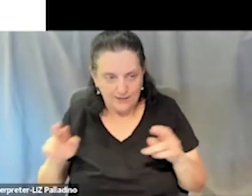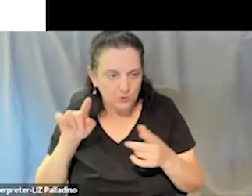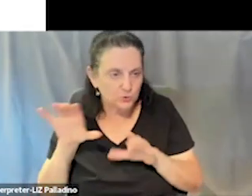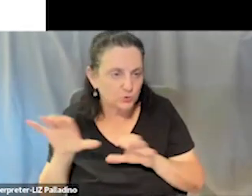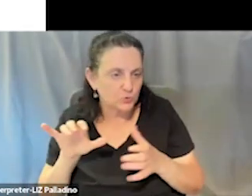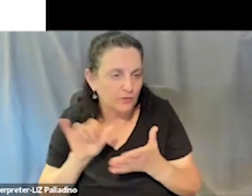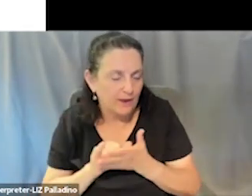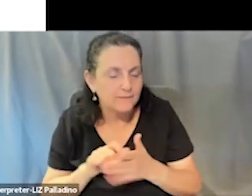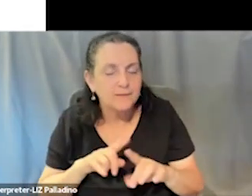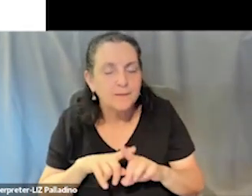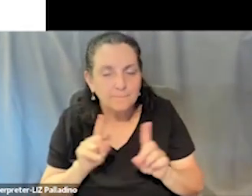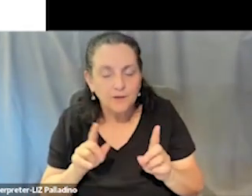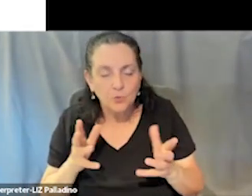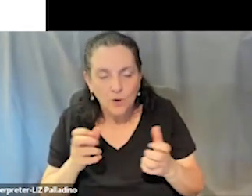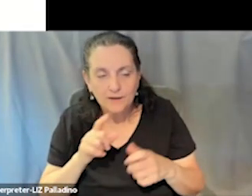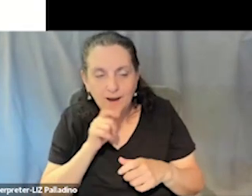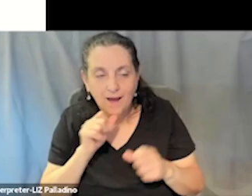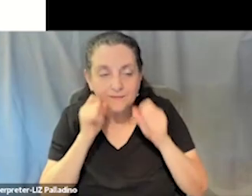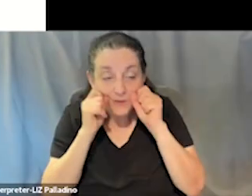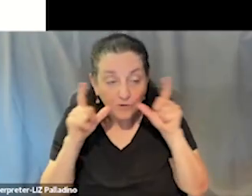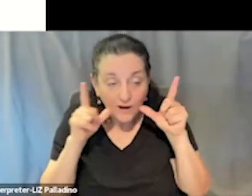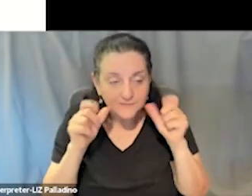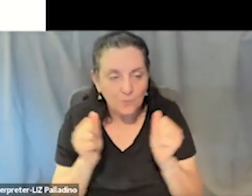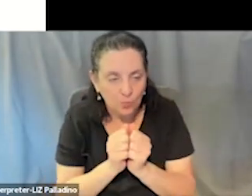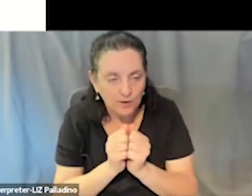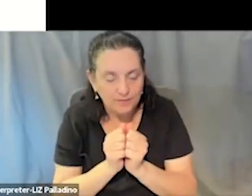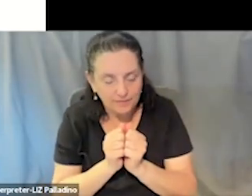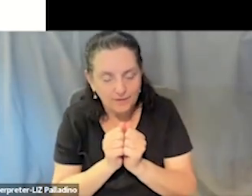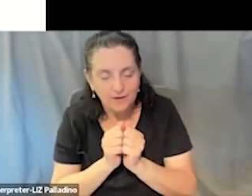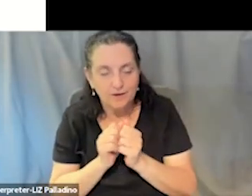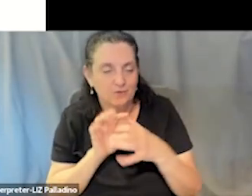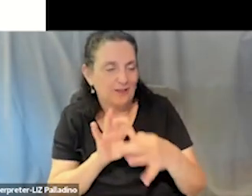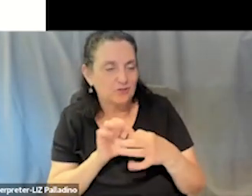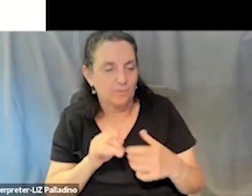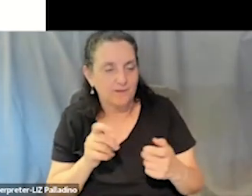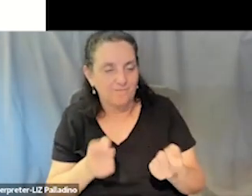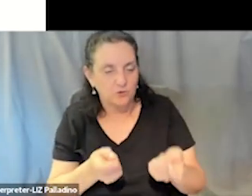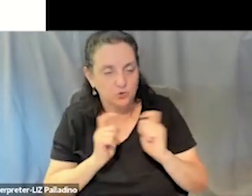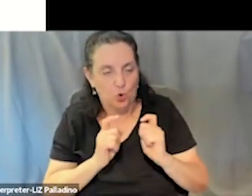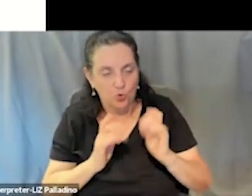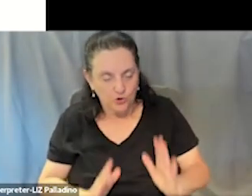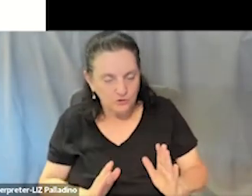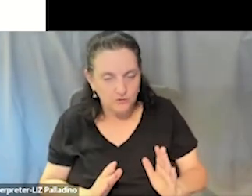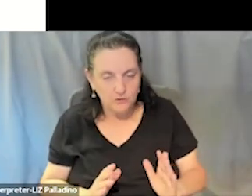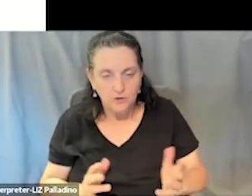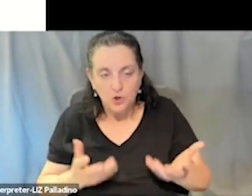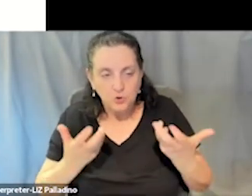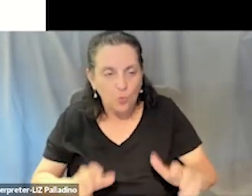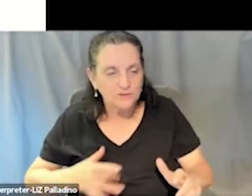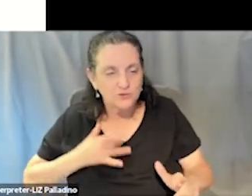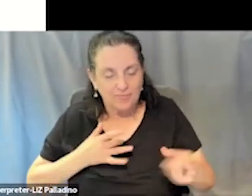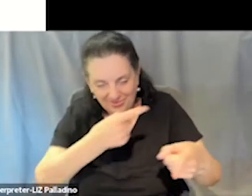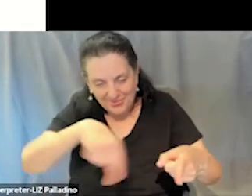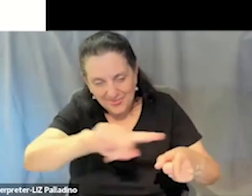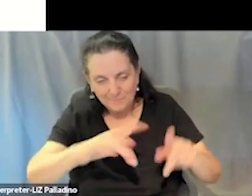you're working with, but also not surprise them with donor relationships. We don't ever want to make anyone feel ambushed or kind of put